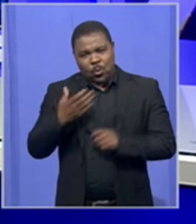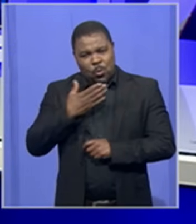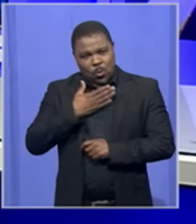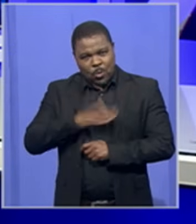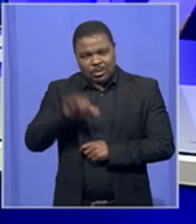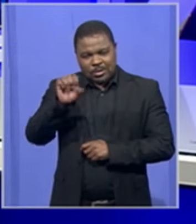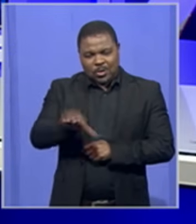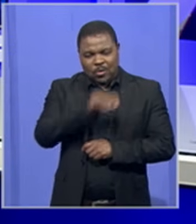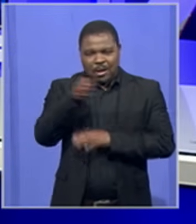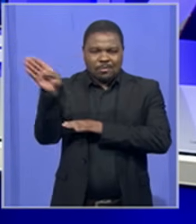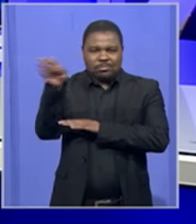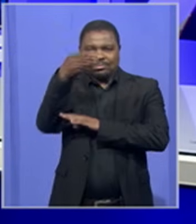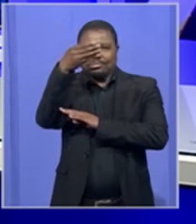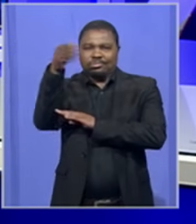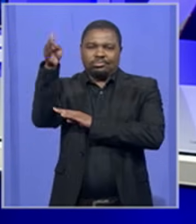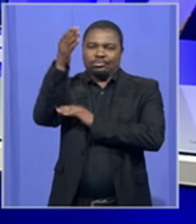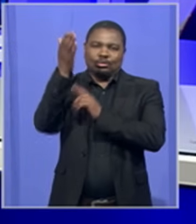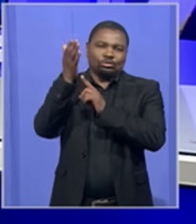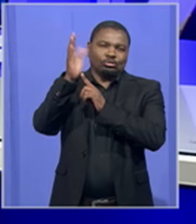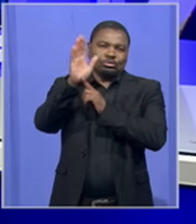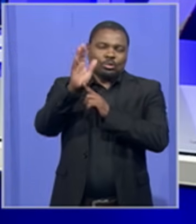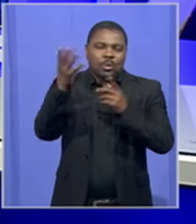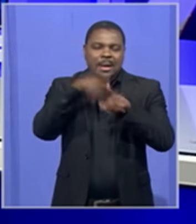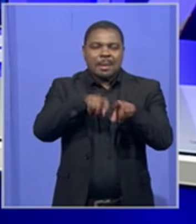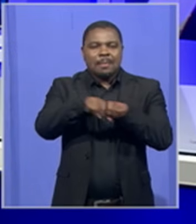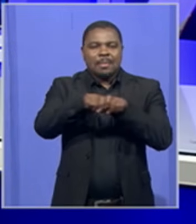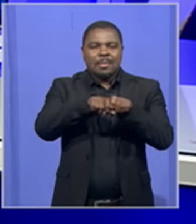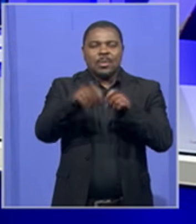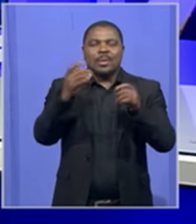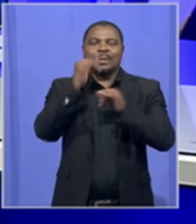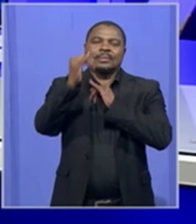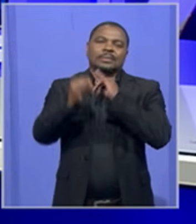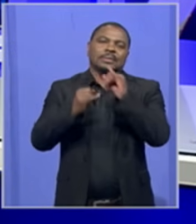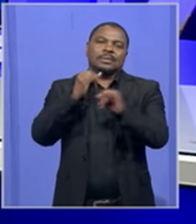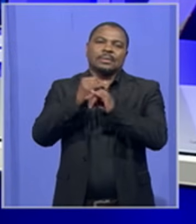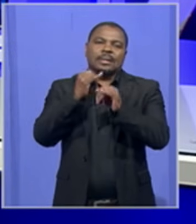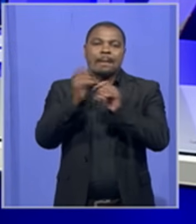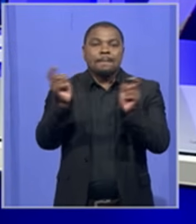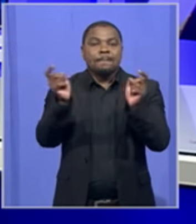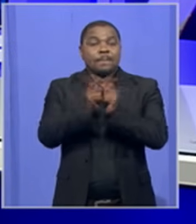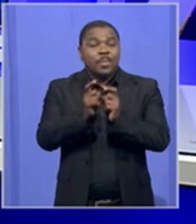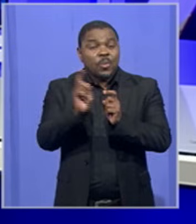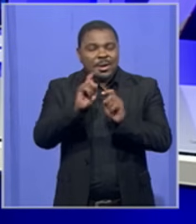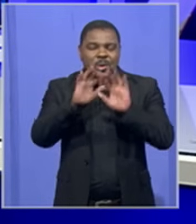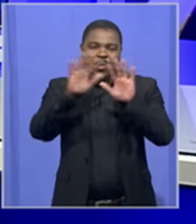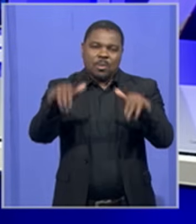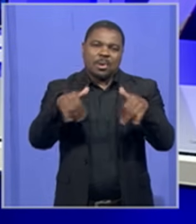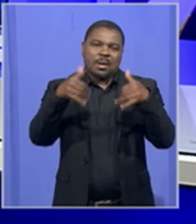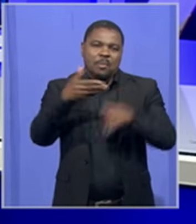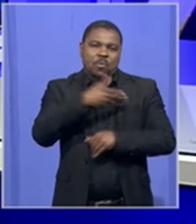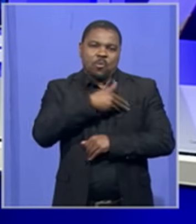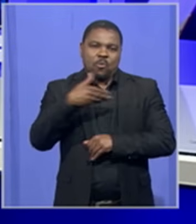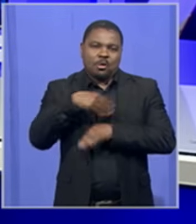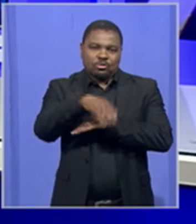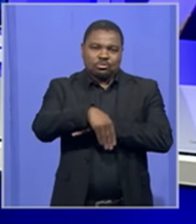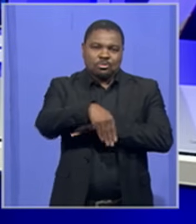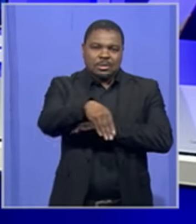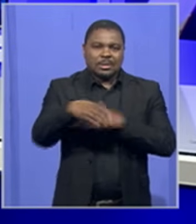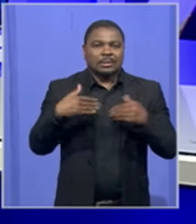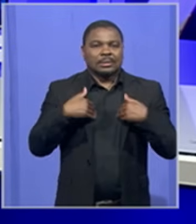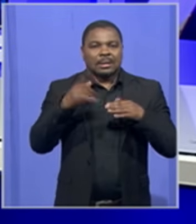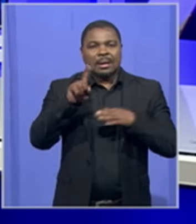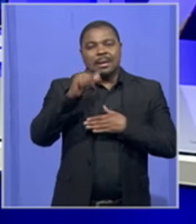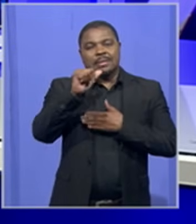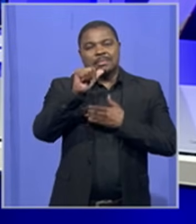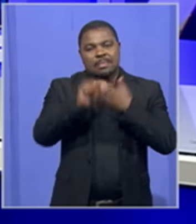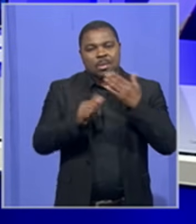flaga ya Afrika Borwa kwa godimodimo mo seraleng sa boditšhaba. Metshameko ya sejana sa lefatshe ya basadi ya cricket e simolola